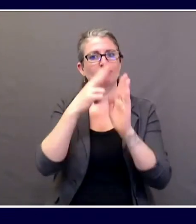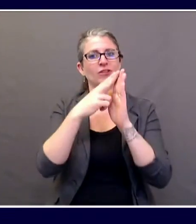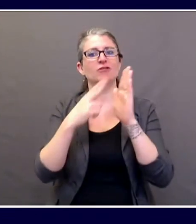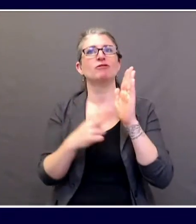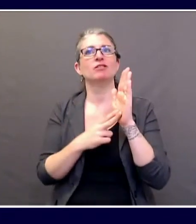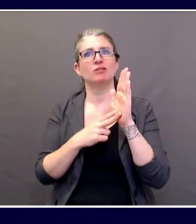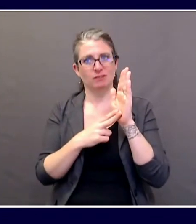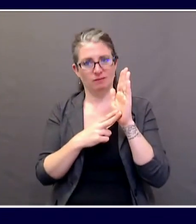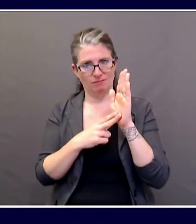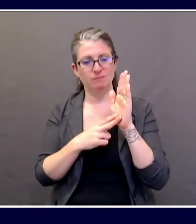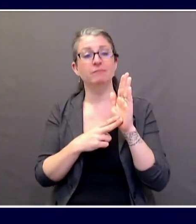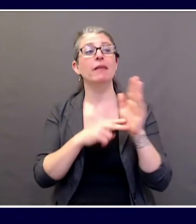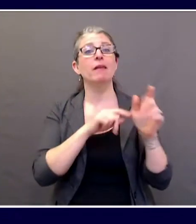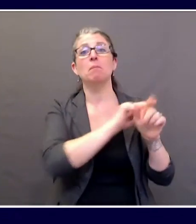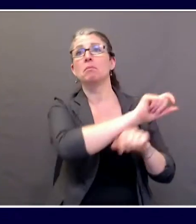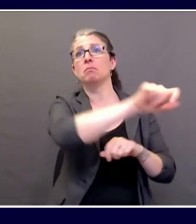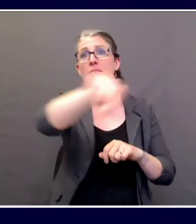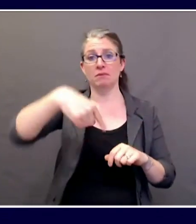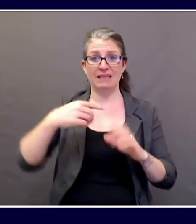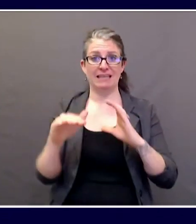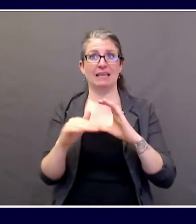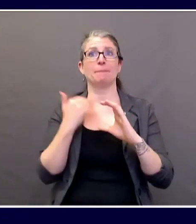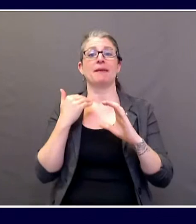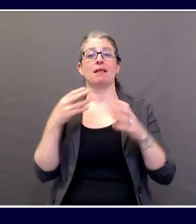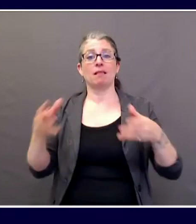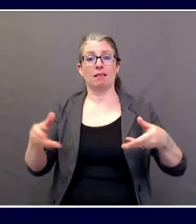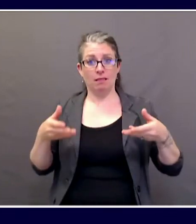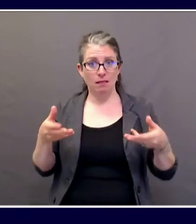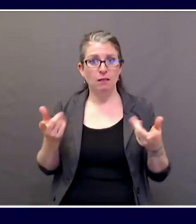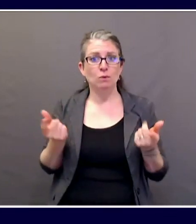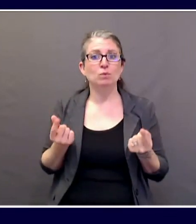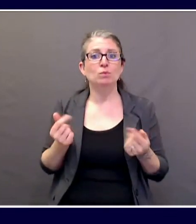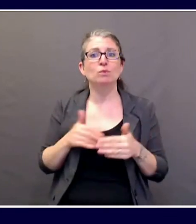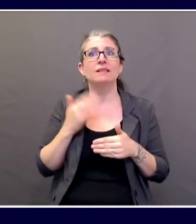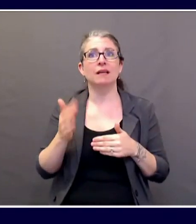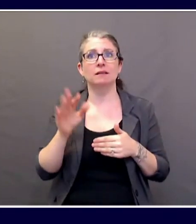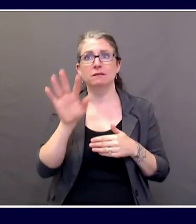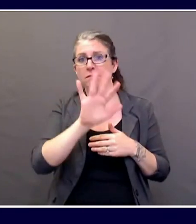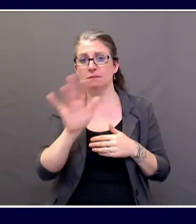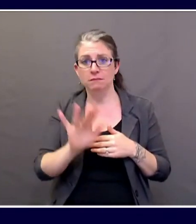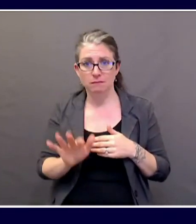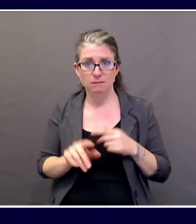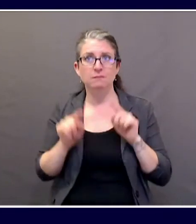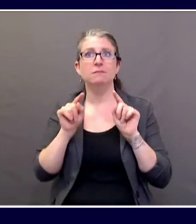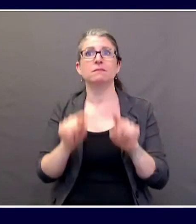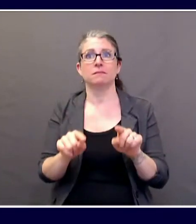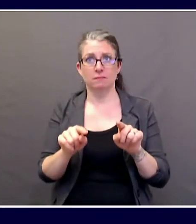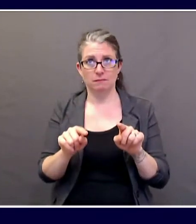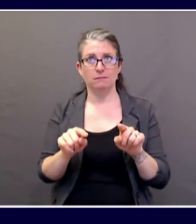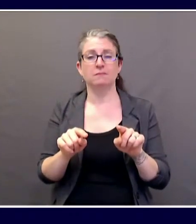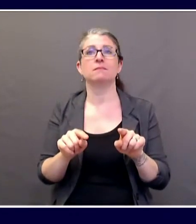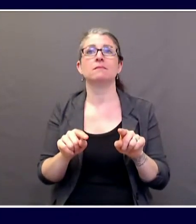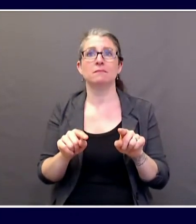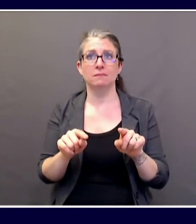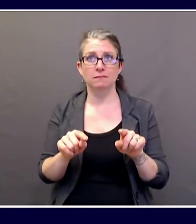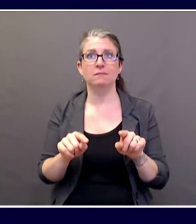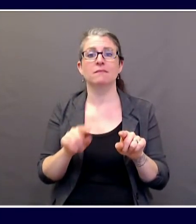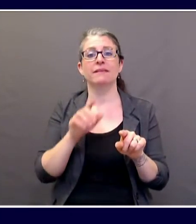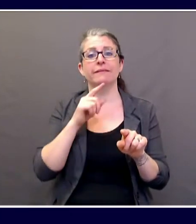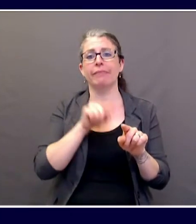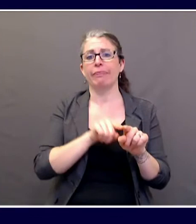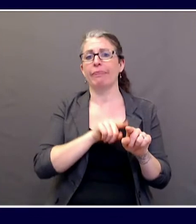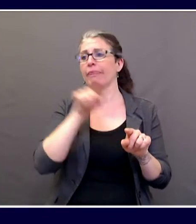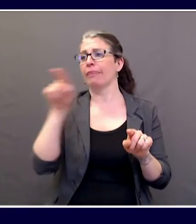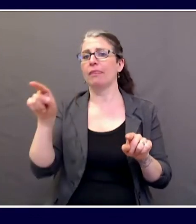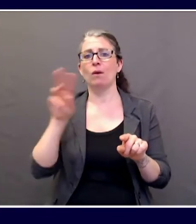state's list of vaccination sites. What do you say to the thousands who have used the service and are now having to book an appointment using a list